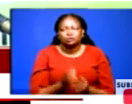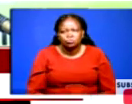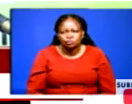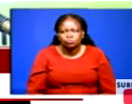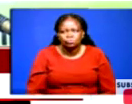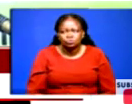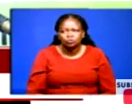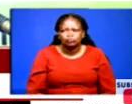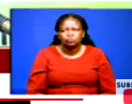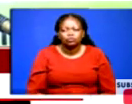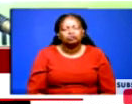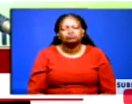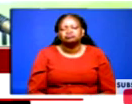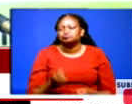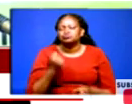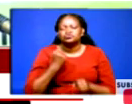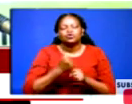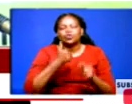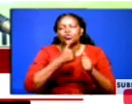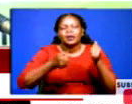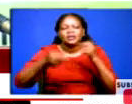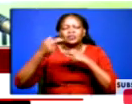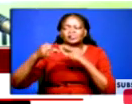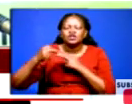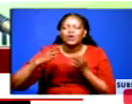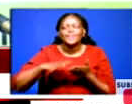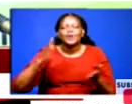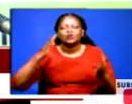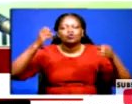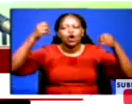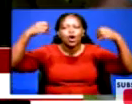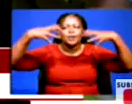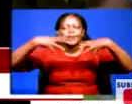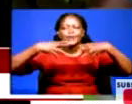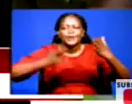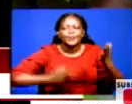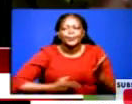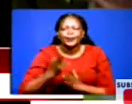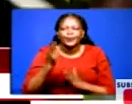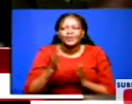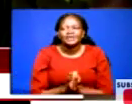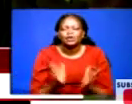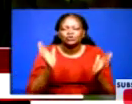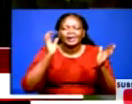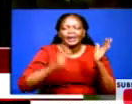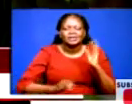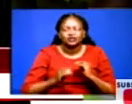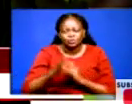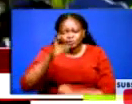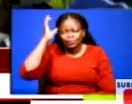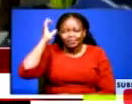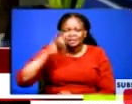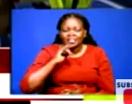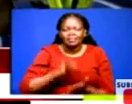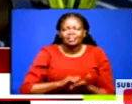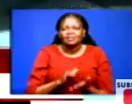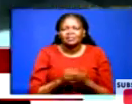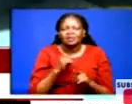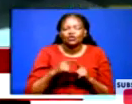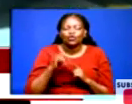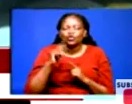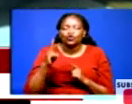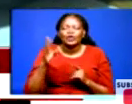history as one of the most credible and transparent general elections. Chebukati adding that the 2022